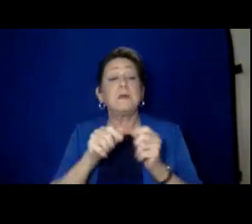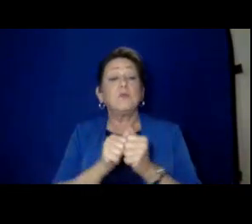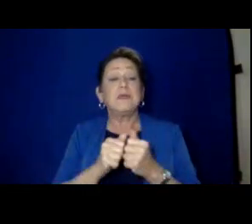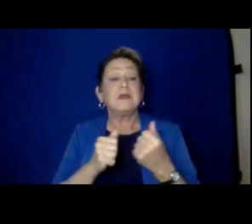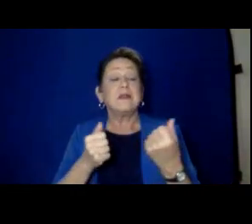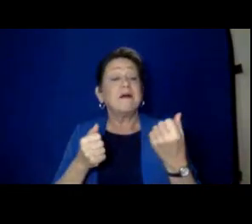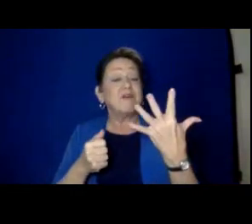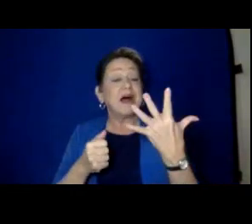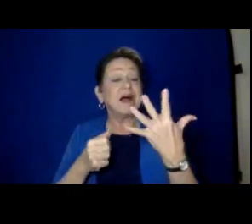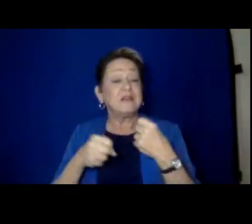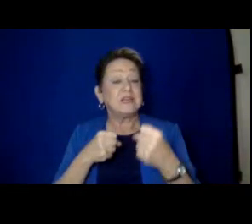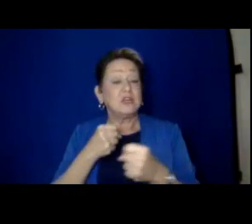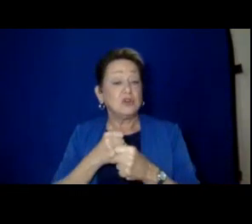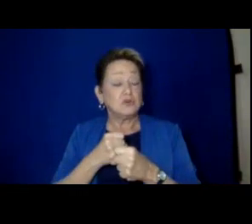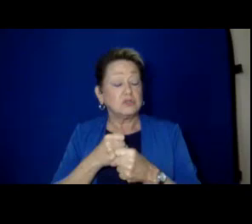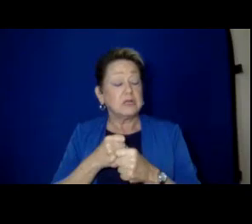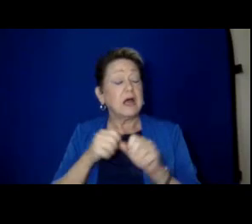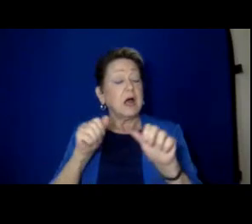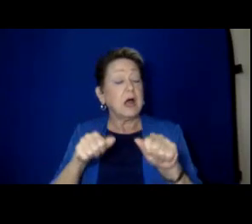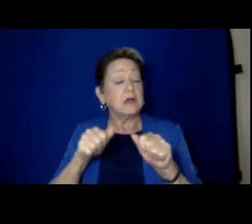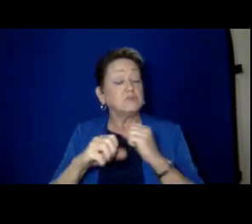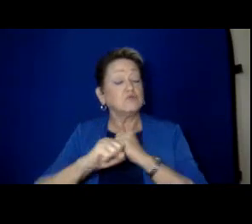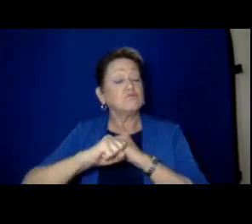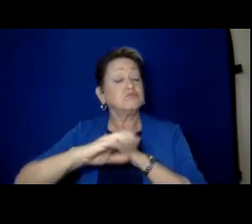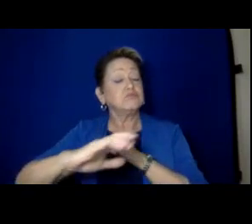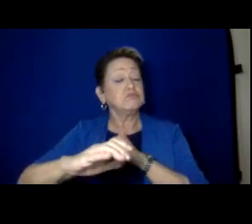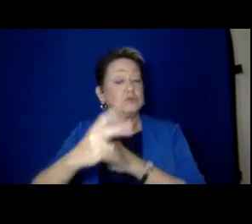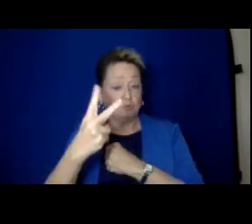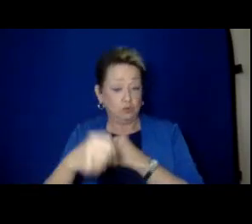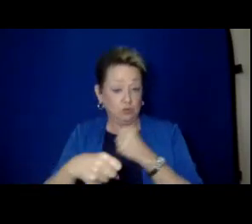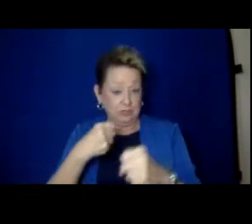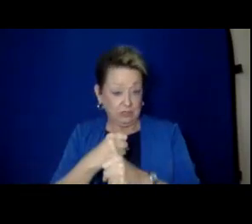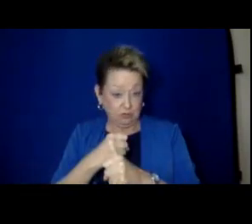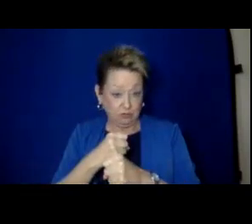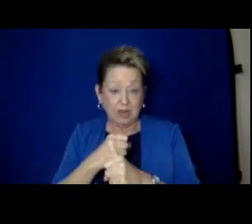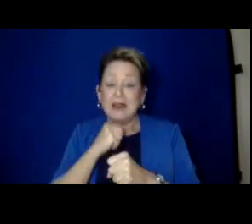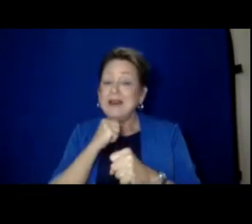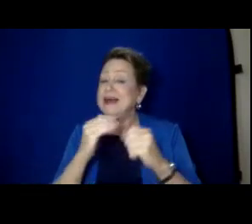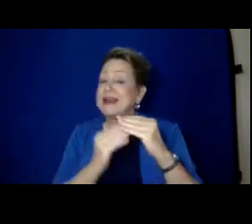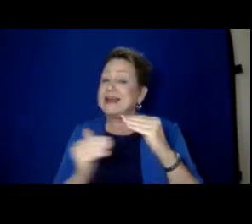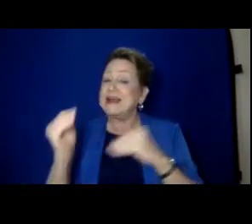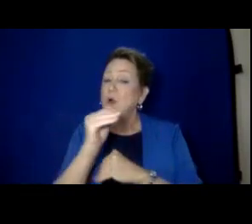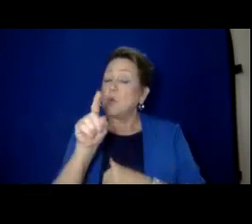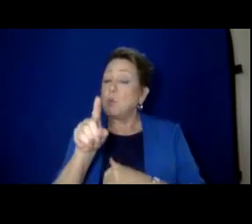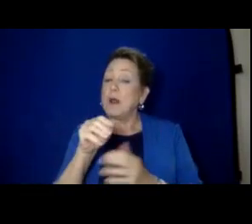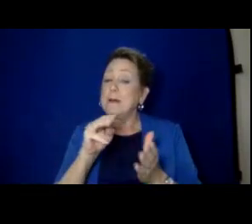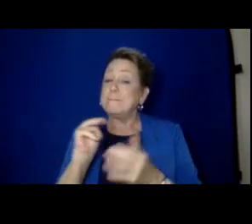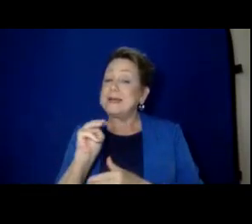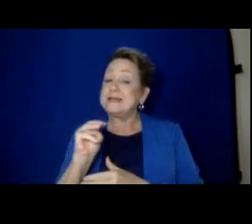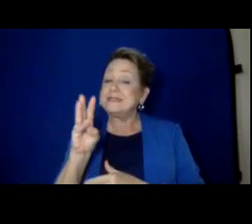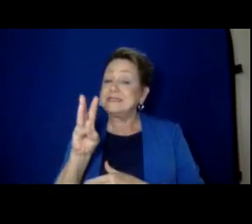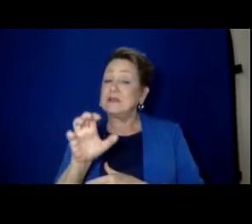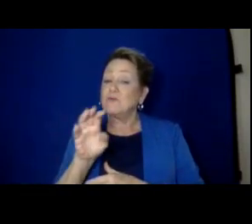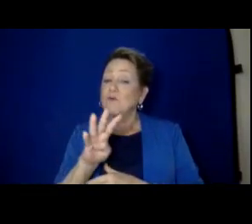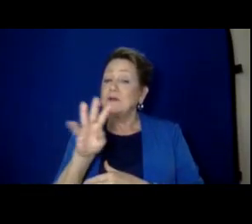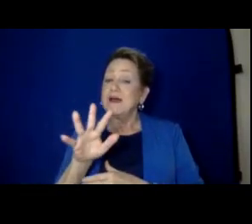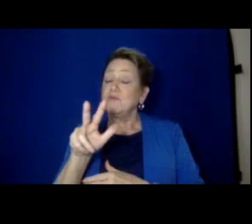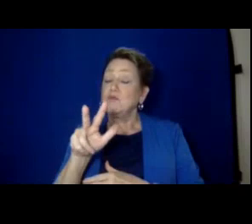term of 5 years with the option to extend the agreement up to 2 additional years, and a total not to exceed amount of